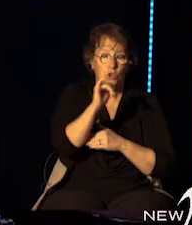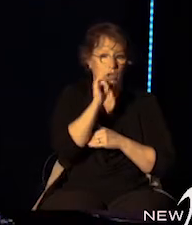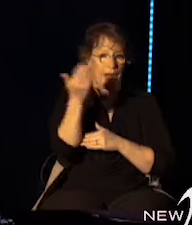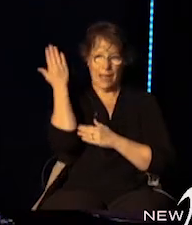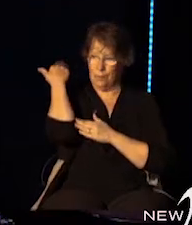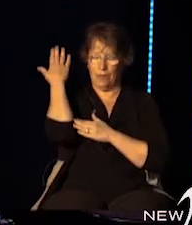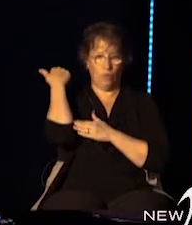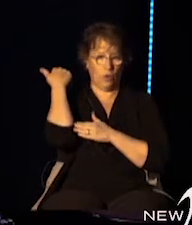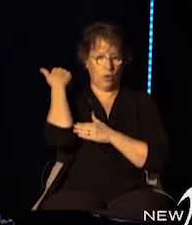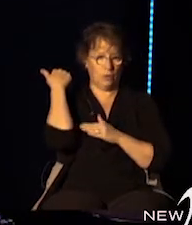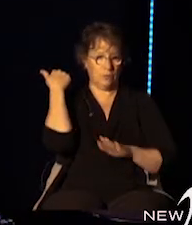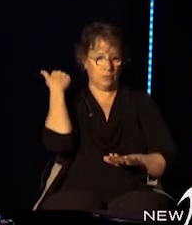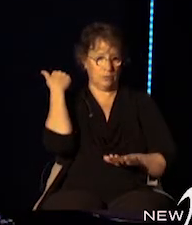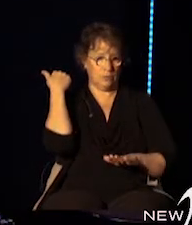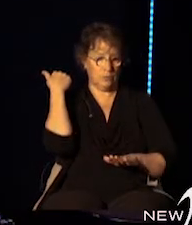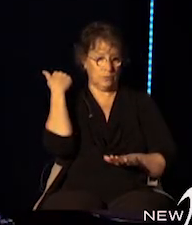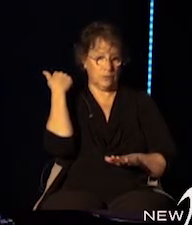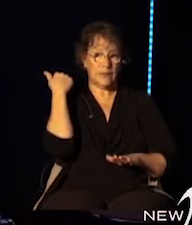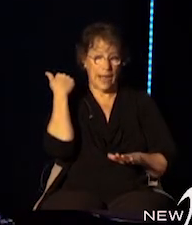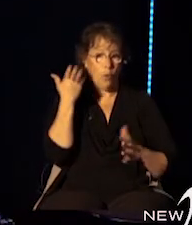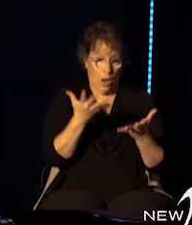I'm not asking you to do something I'm not.